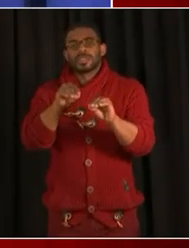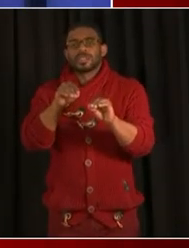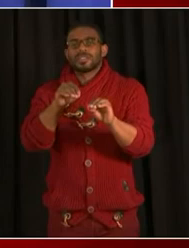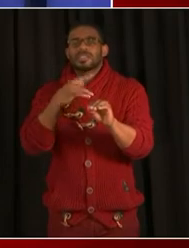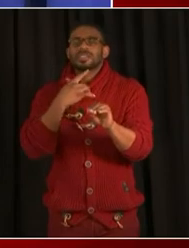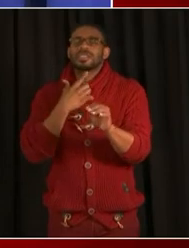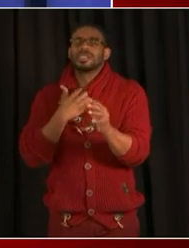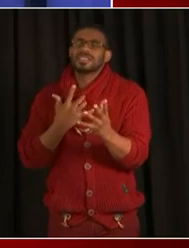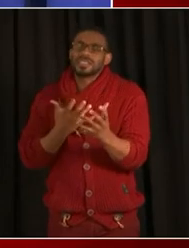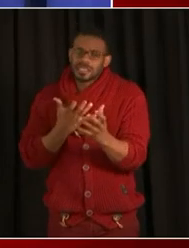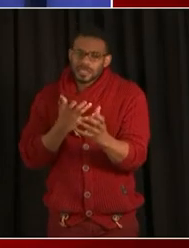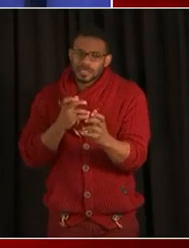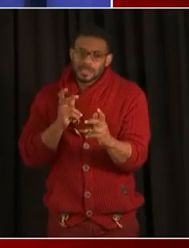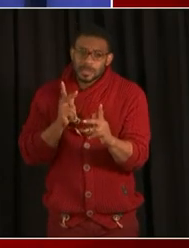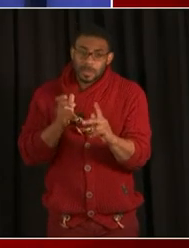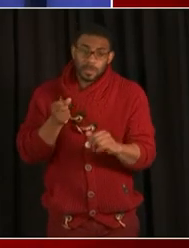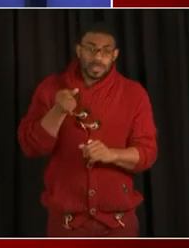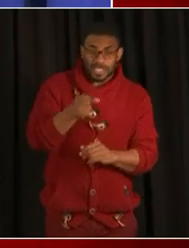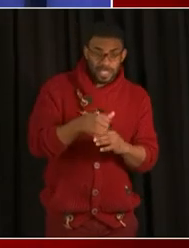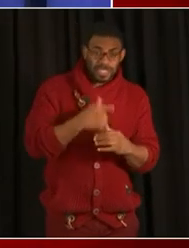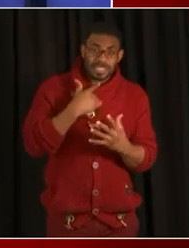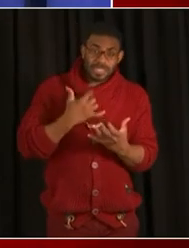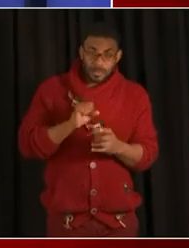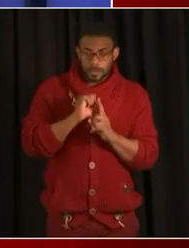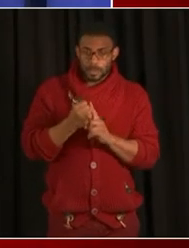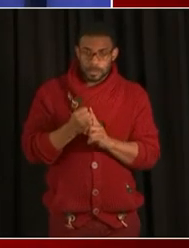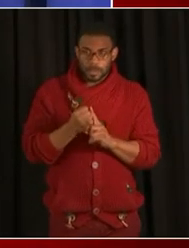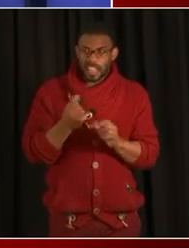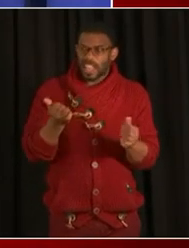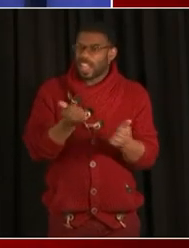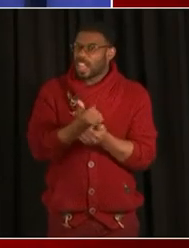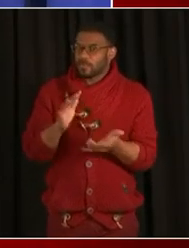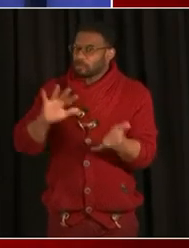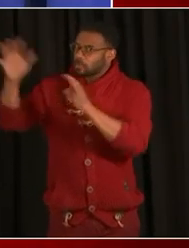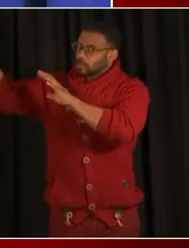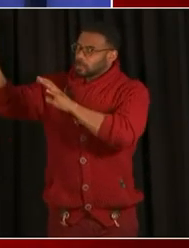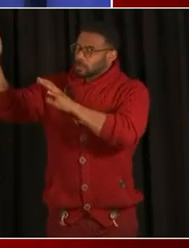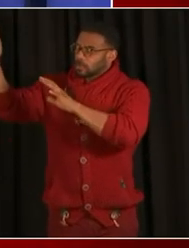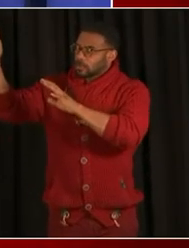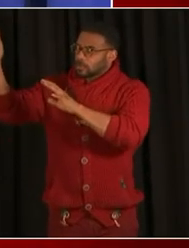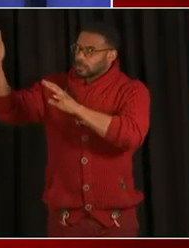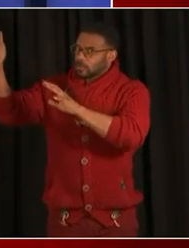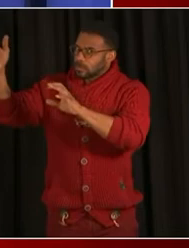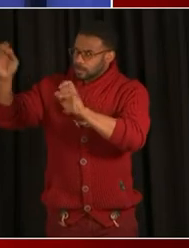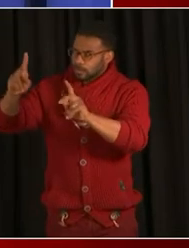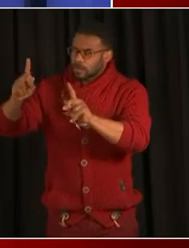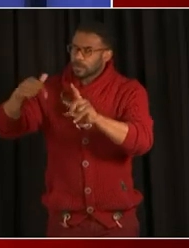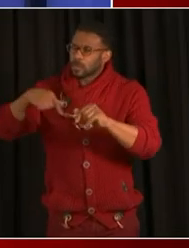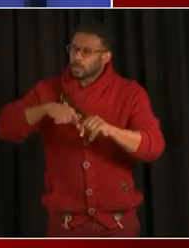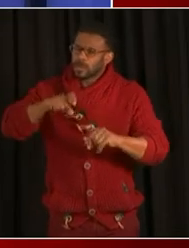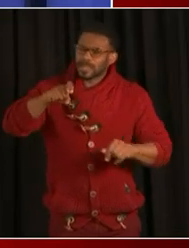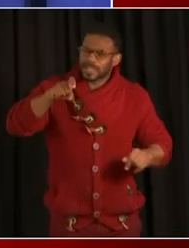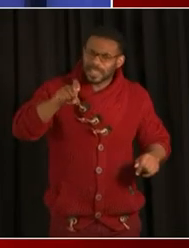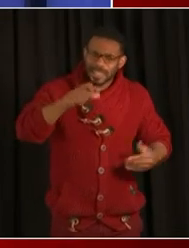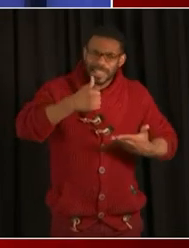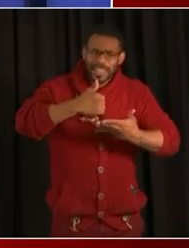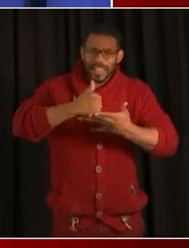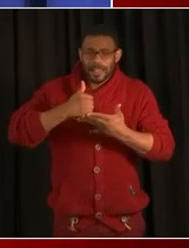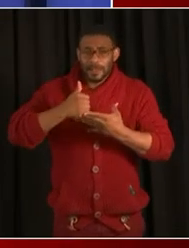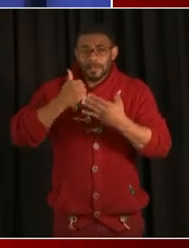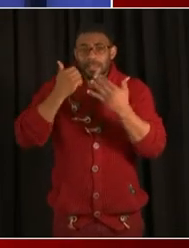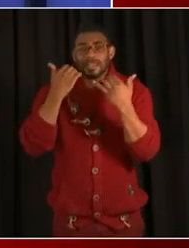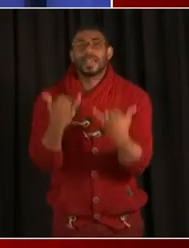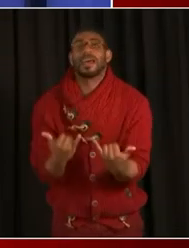desperate people into desperate situations, everything goes wrong. We need